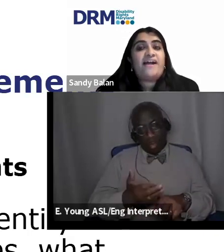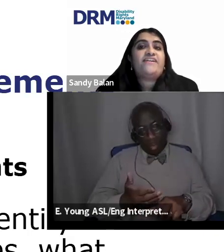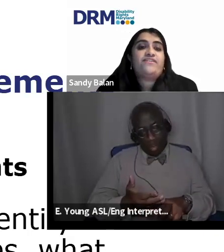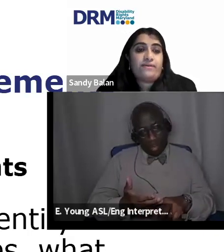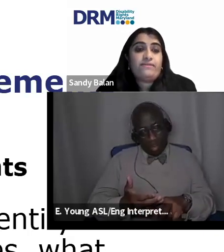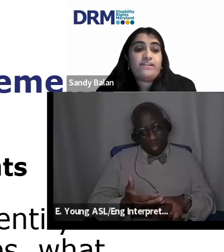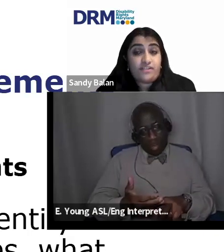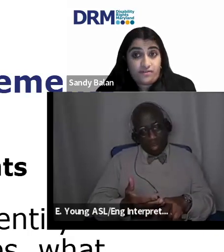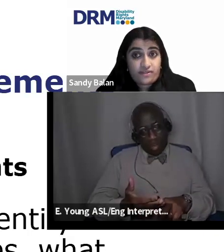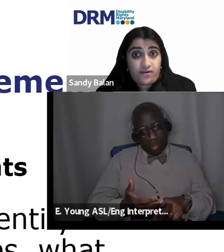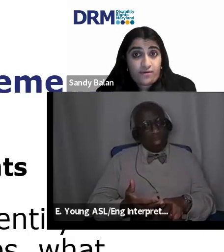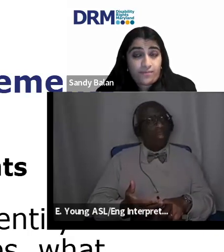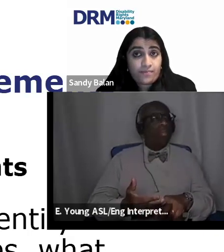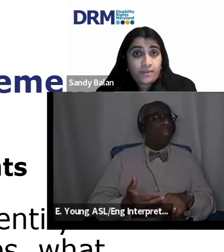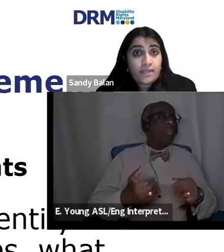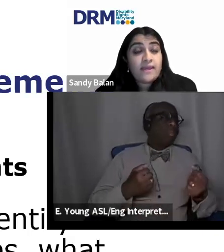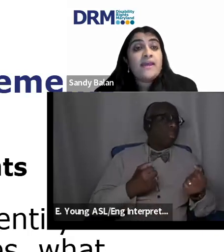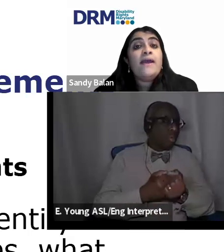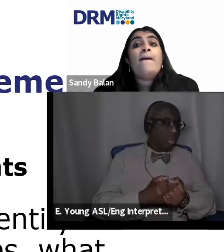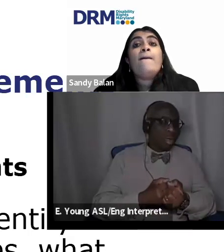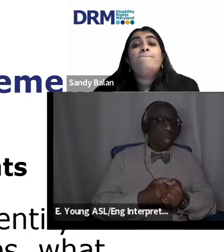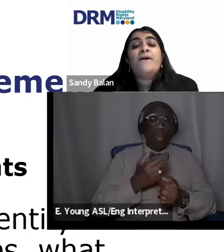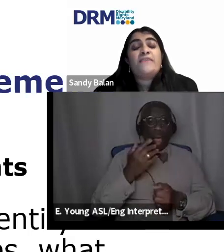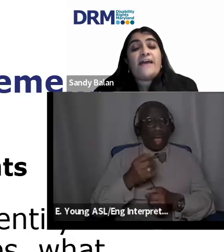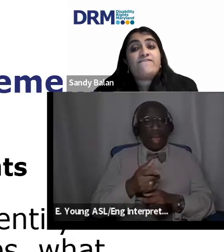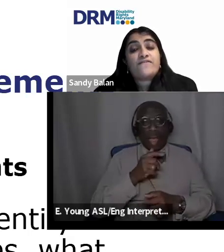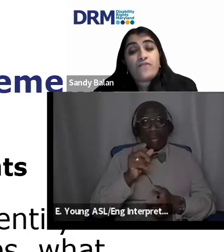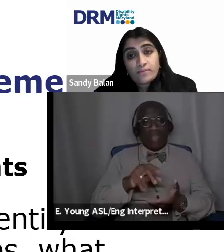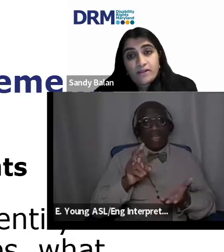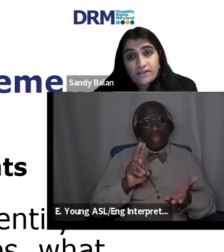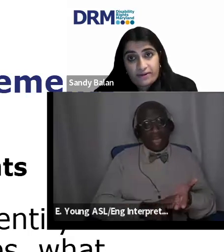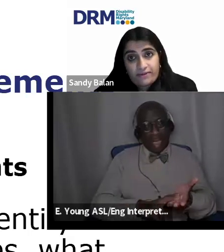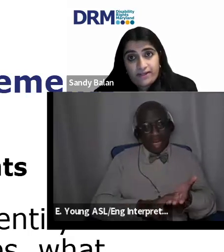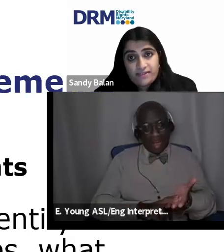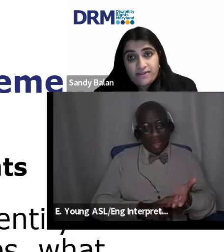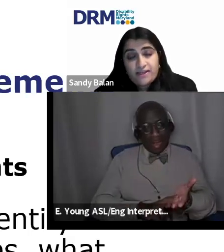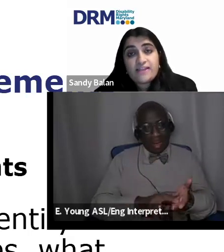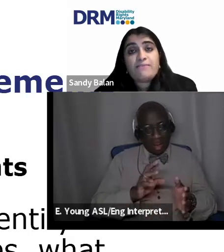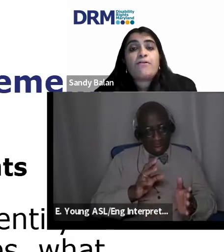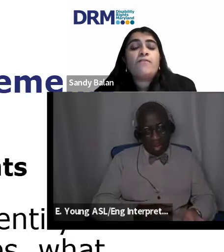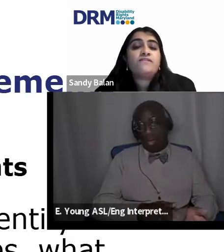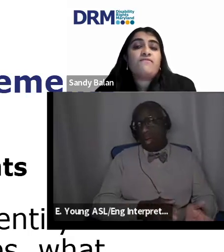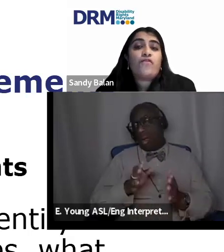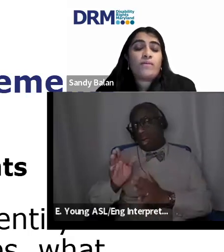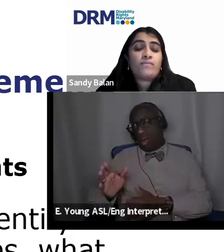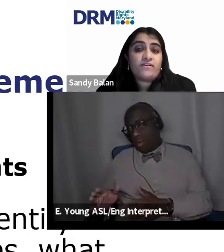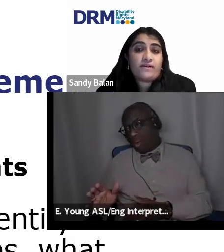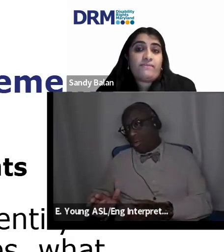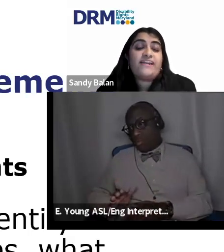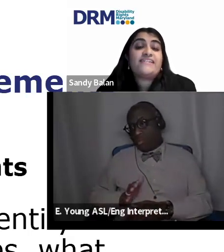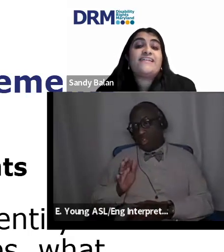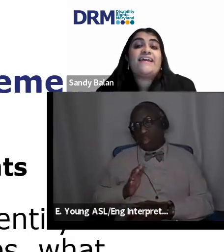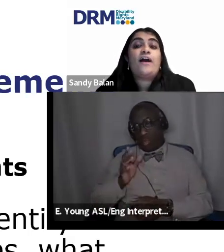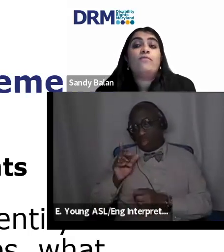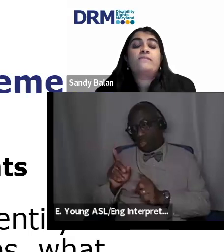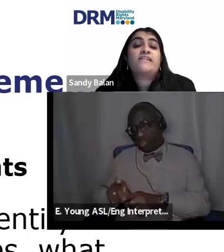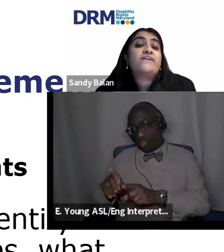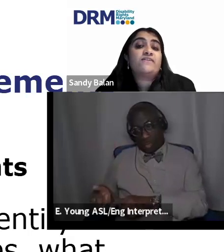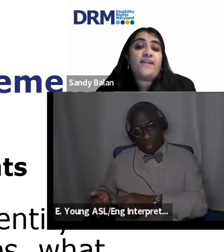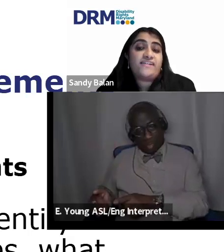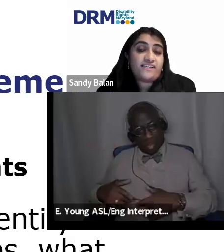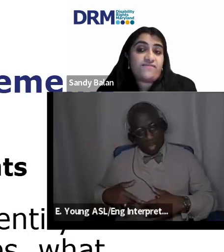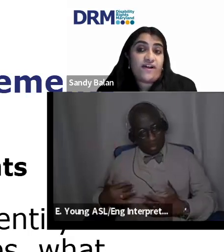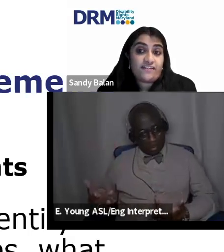don't have to sign an agreement to do so. But then for formal agreements, the pros of a formal agreement is that it